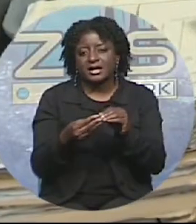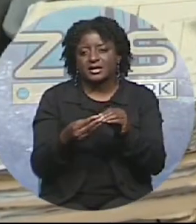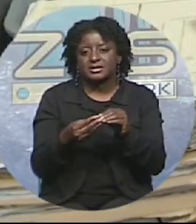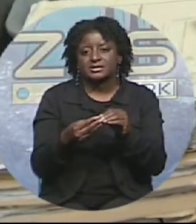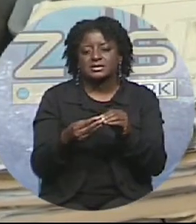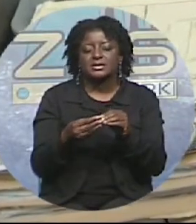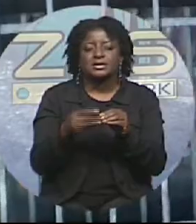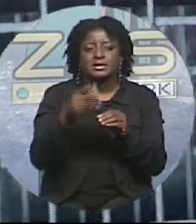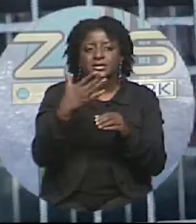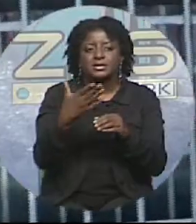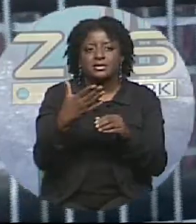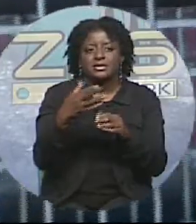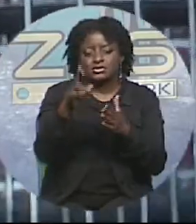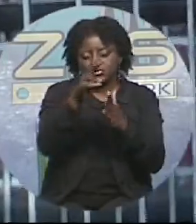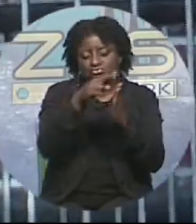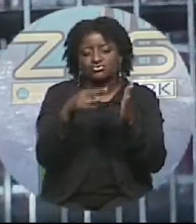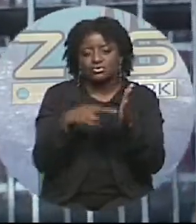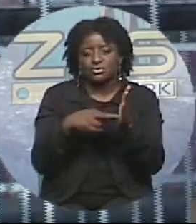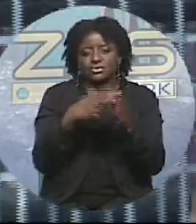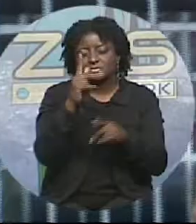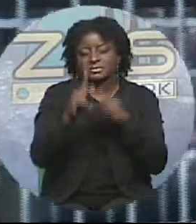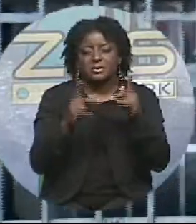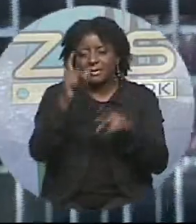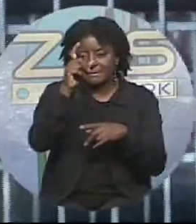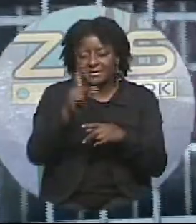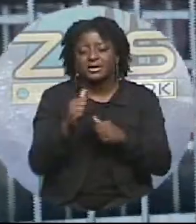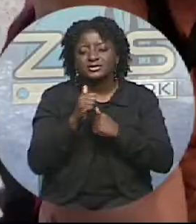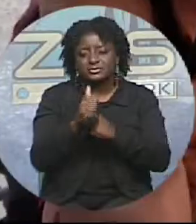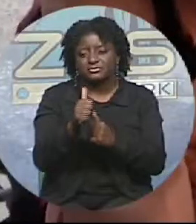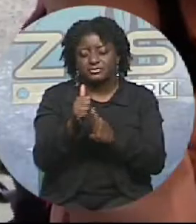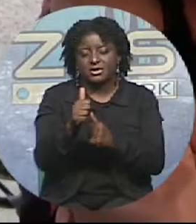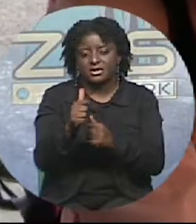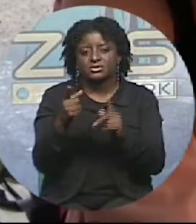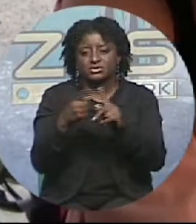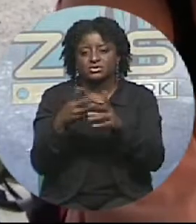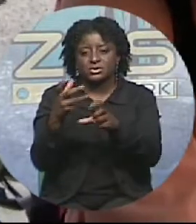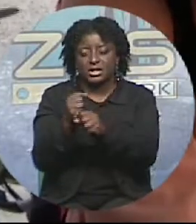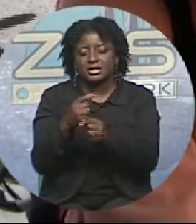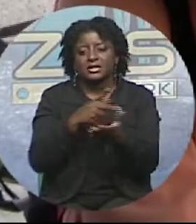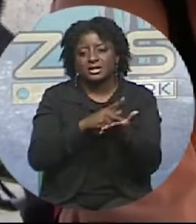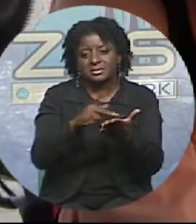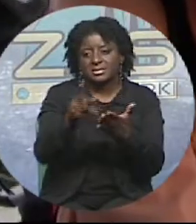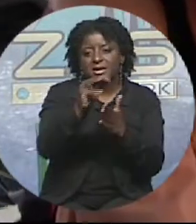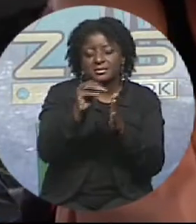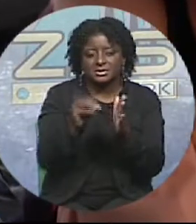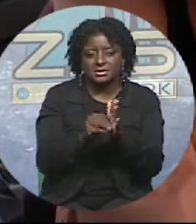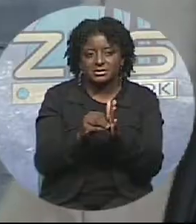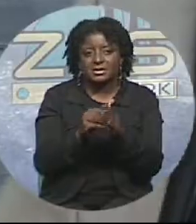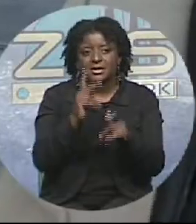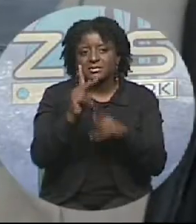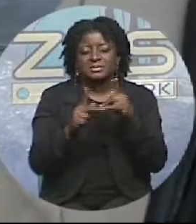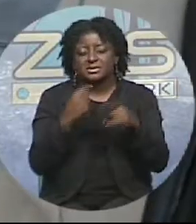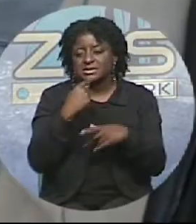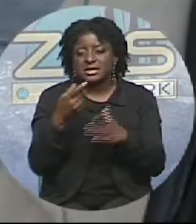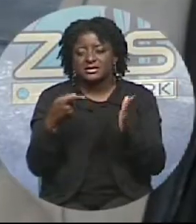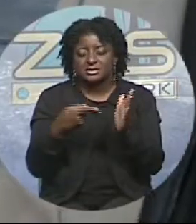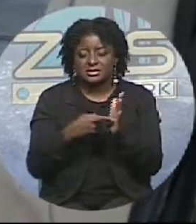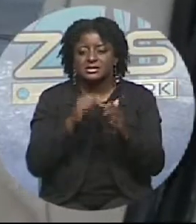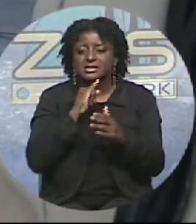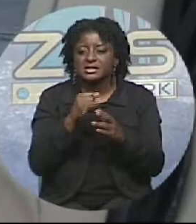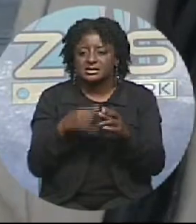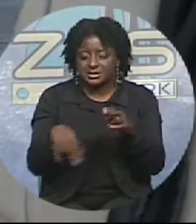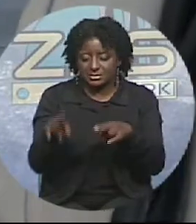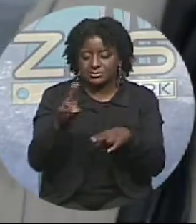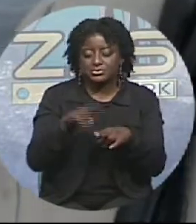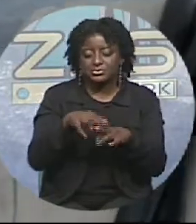monthly payments. Members of the public were asked about the program. Most agreed, saying it's an improvement. I think the